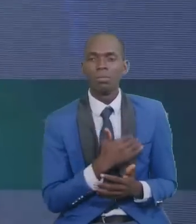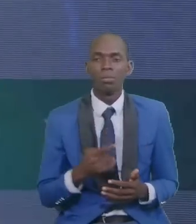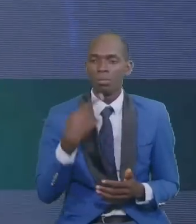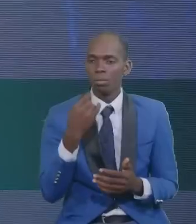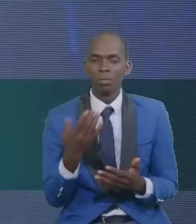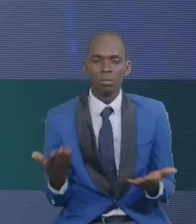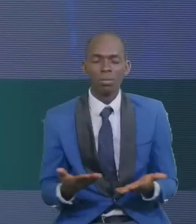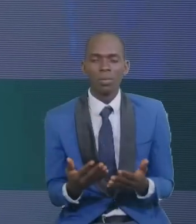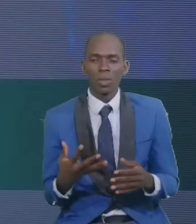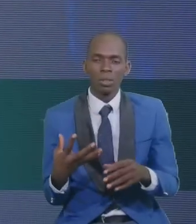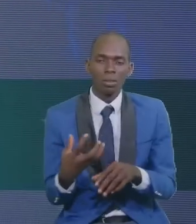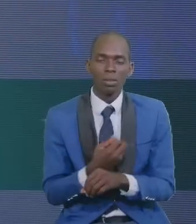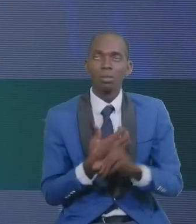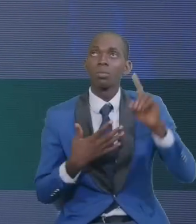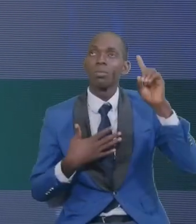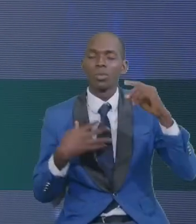my yoke upon you